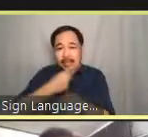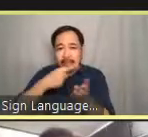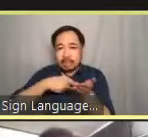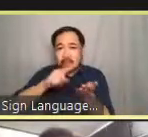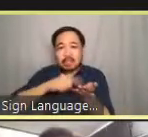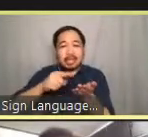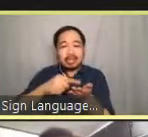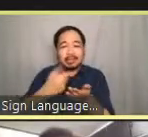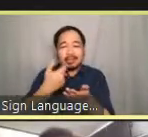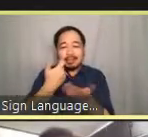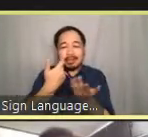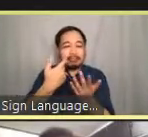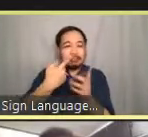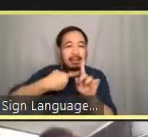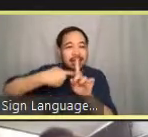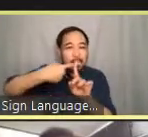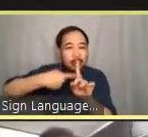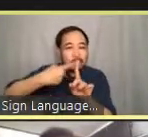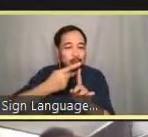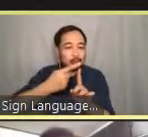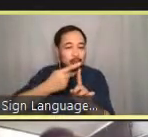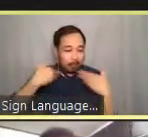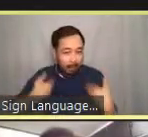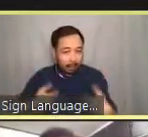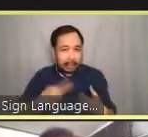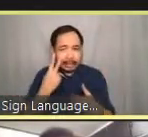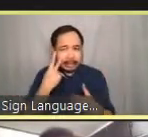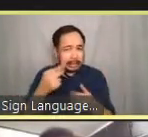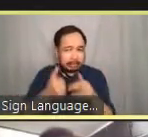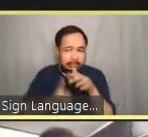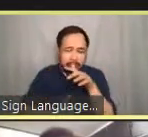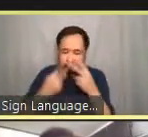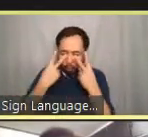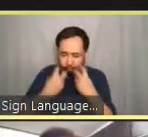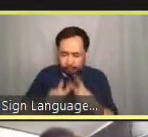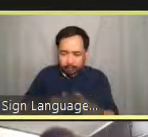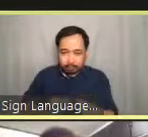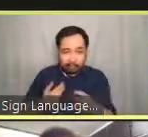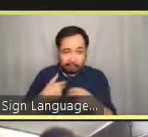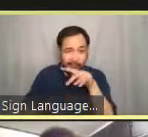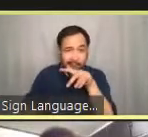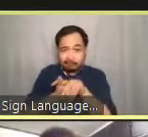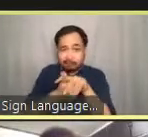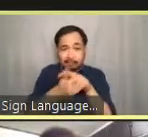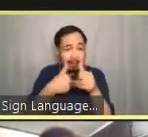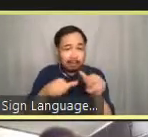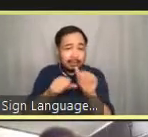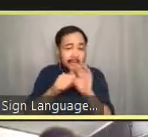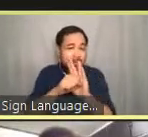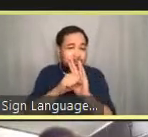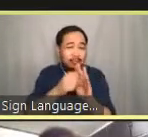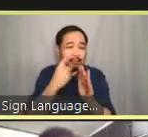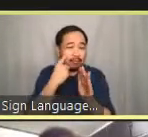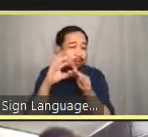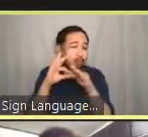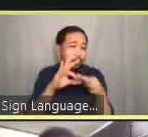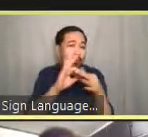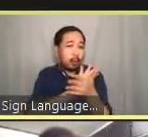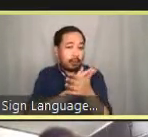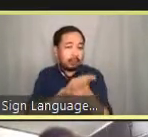temperature, observe yourself kung mag-develop any symptoms of COVID. No? Most important, syempre,